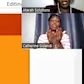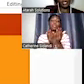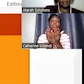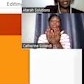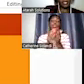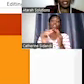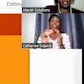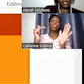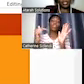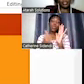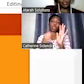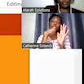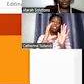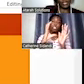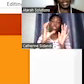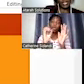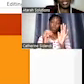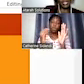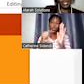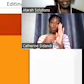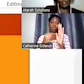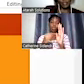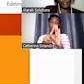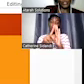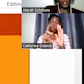Services.co.uk, and mine is Grace at